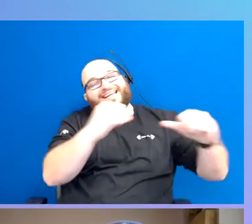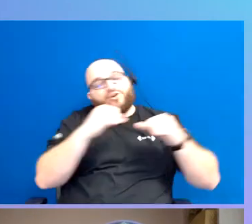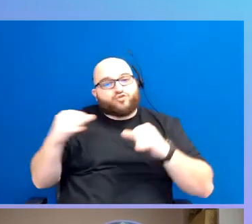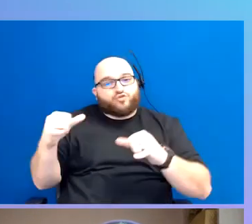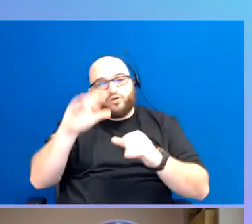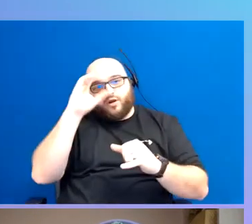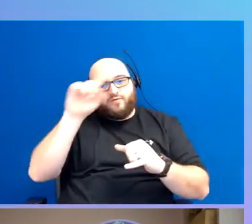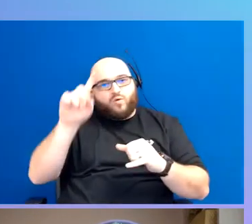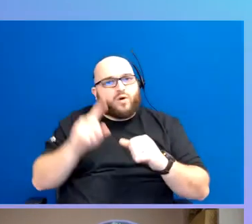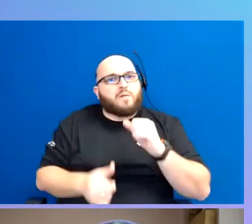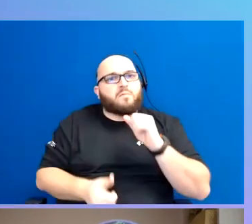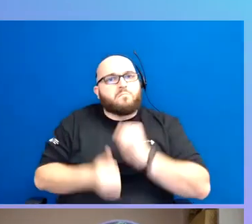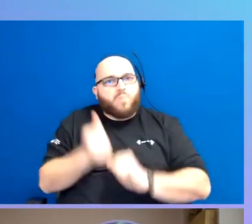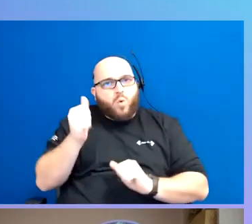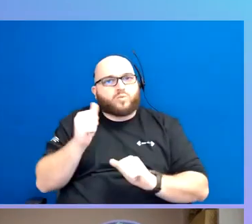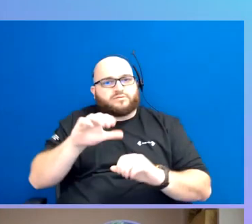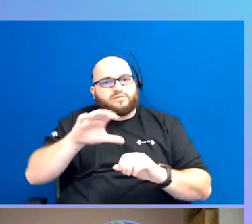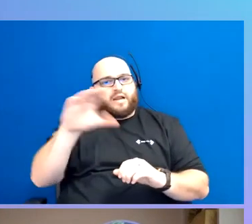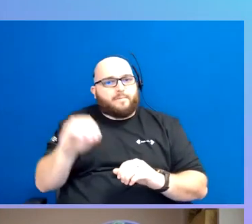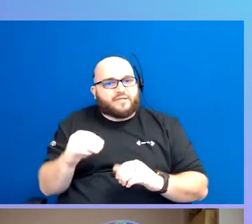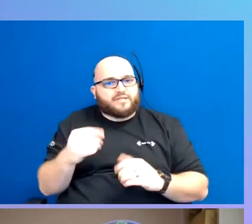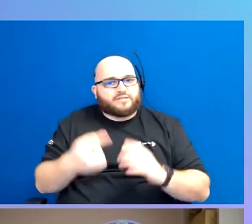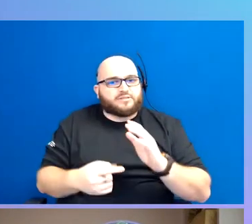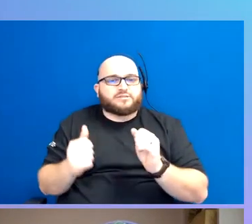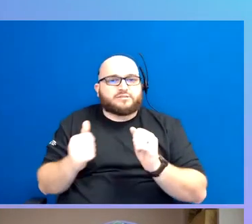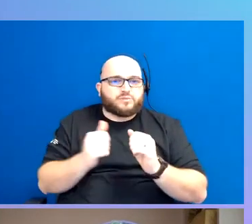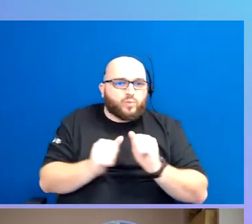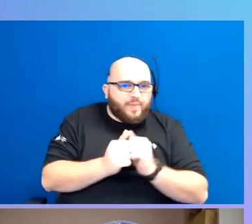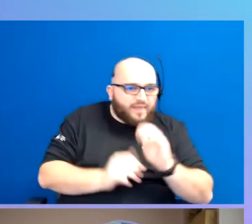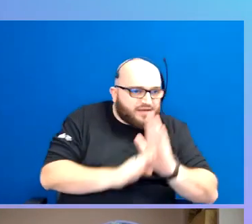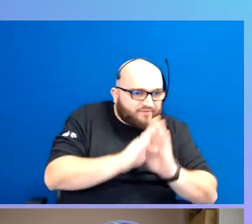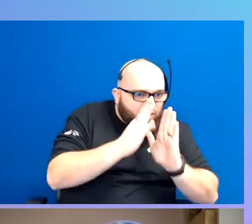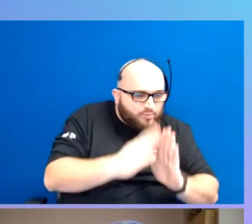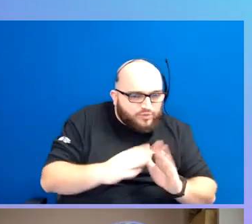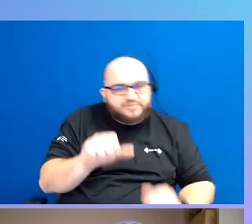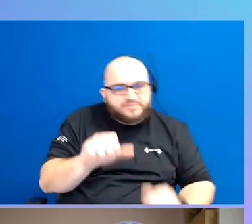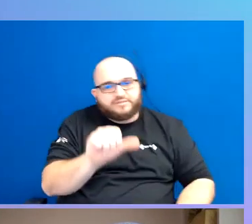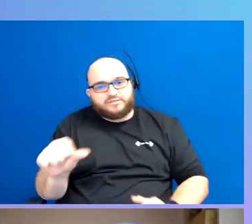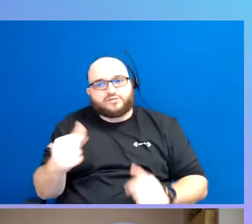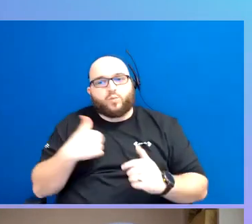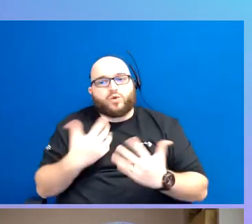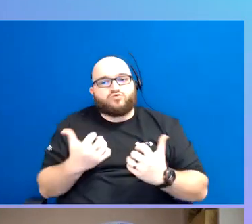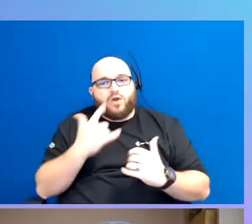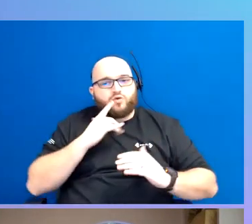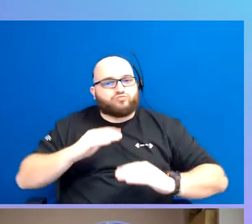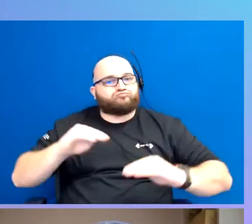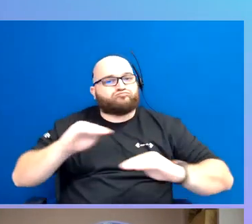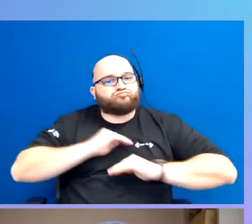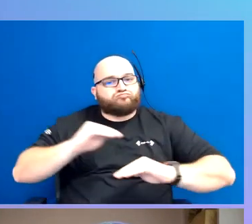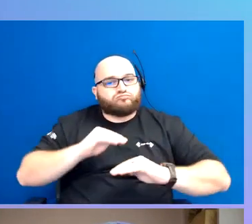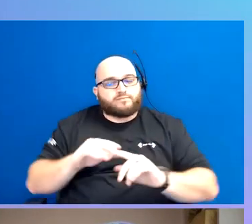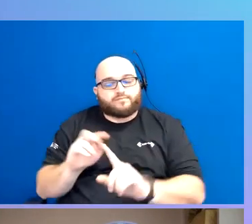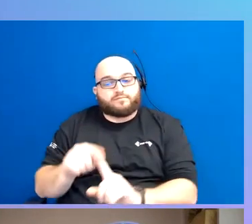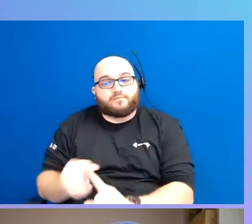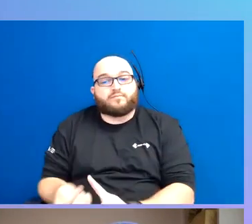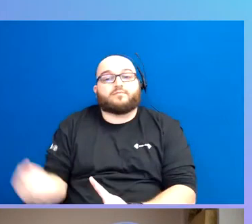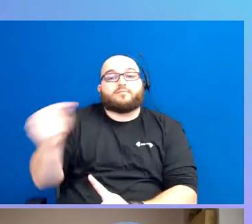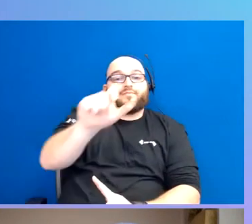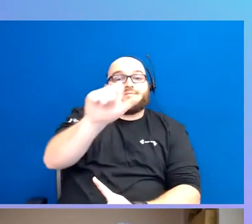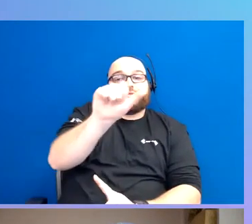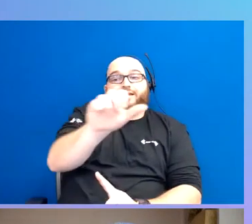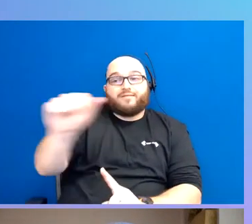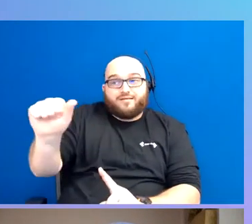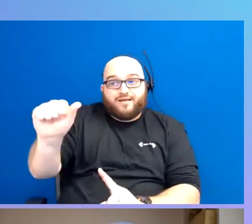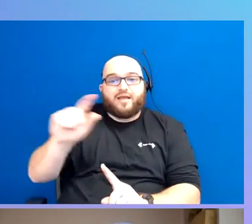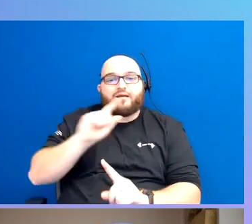most organizations, most developers and companies. AA is what we're trying to meet. And then AAA is often seen as